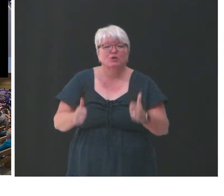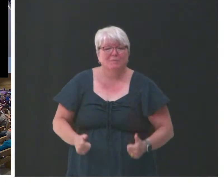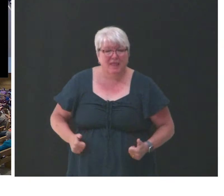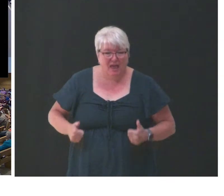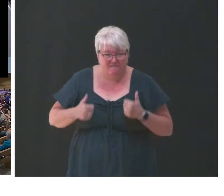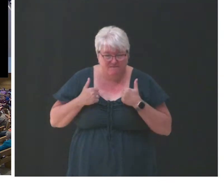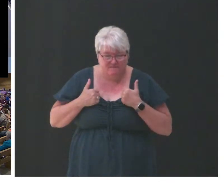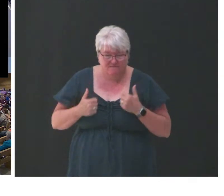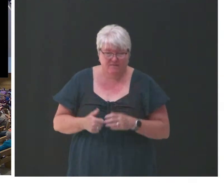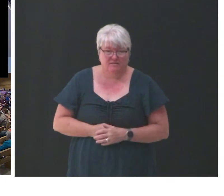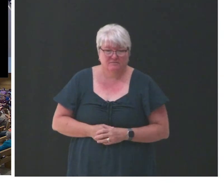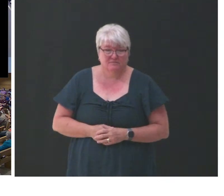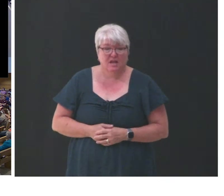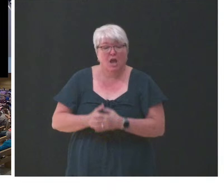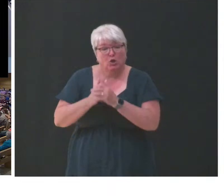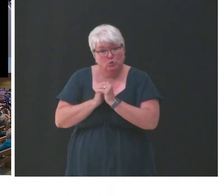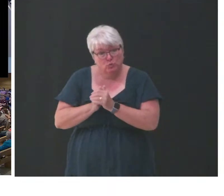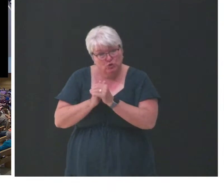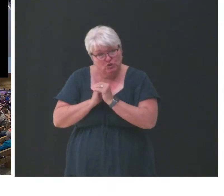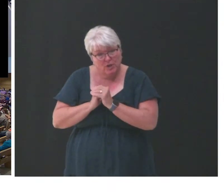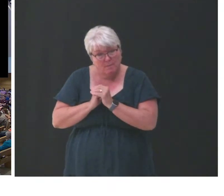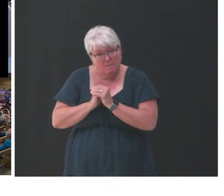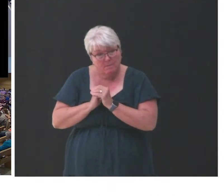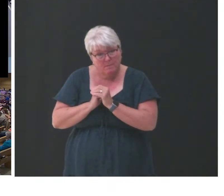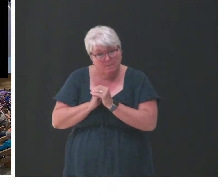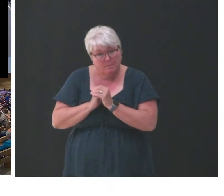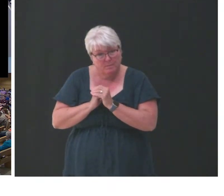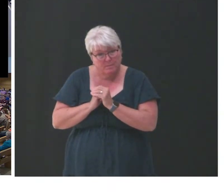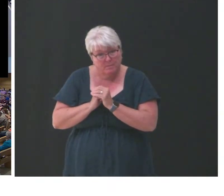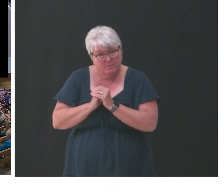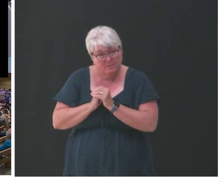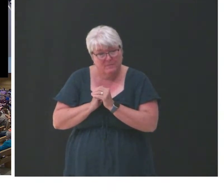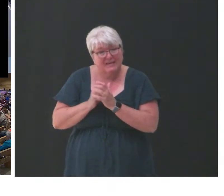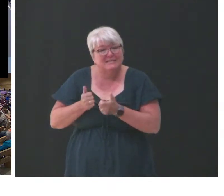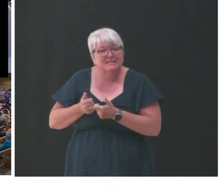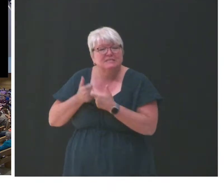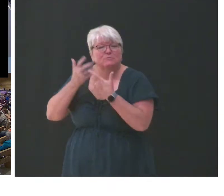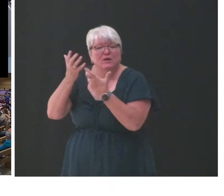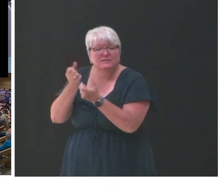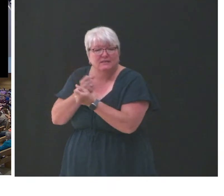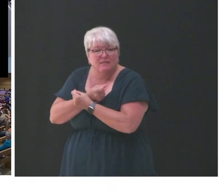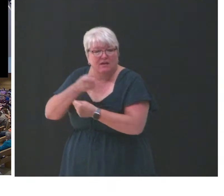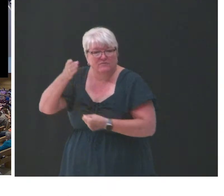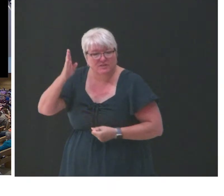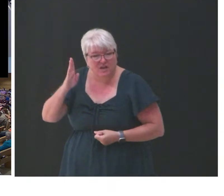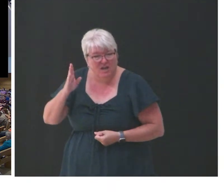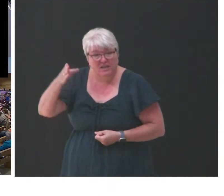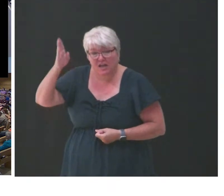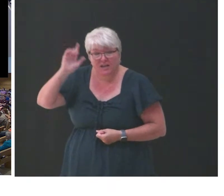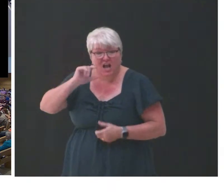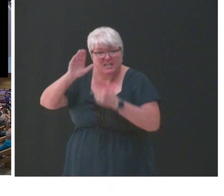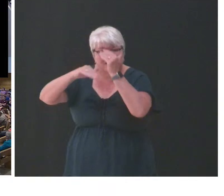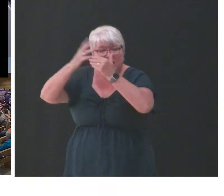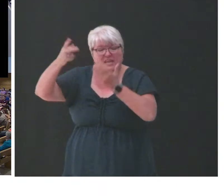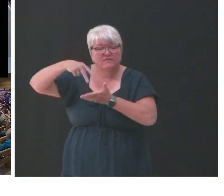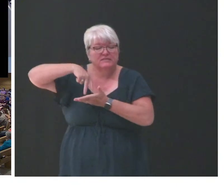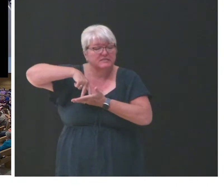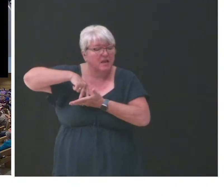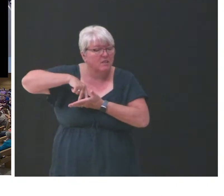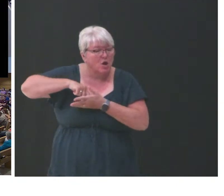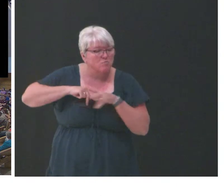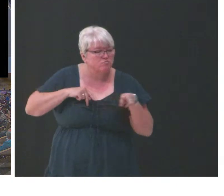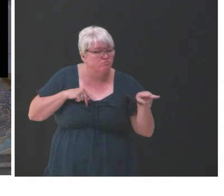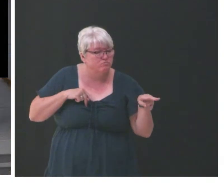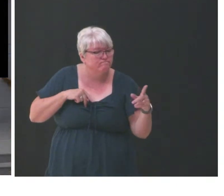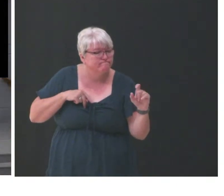life. And worship is love expressed to God. See, God's not in heaven standing there going,